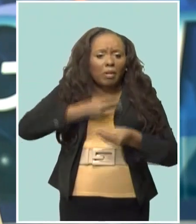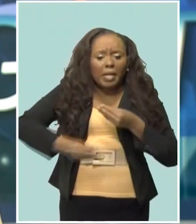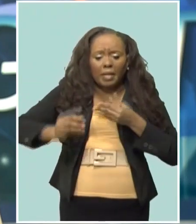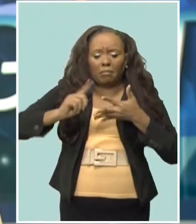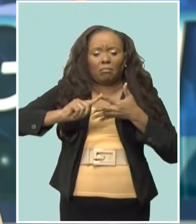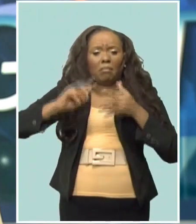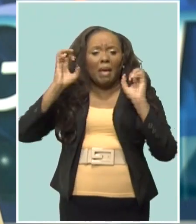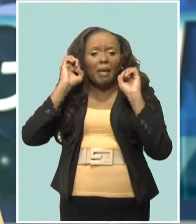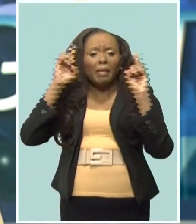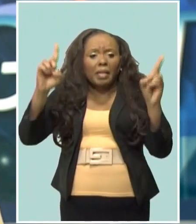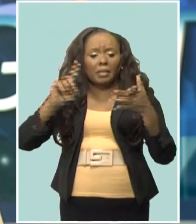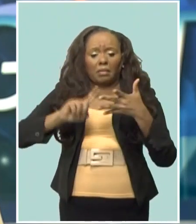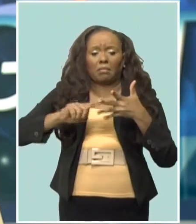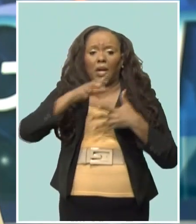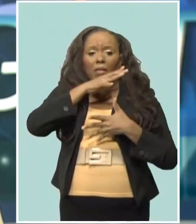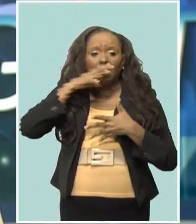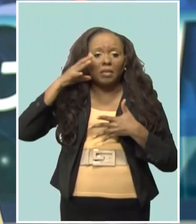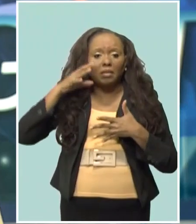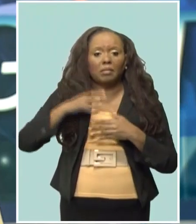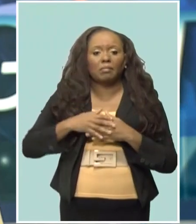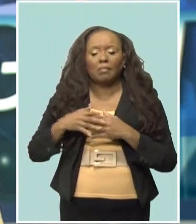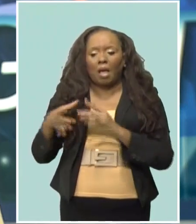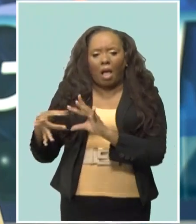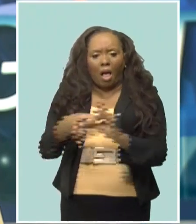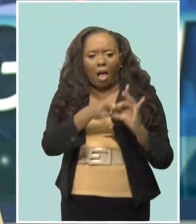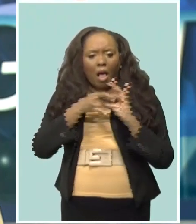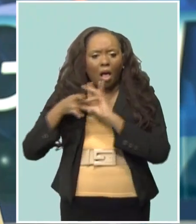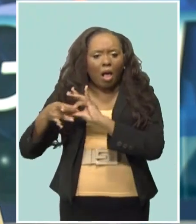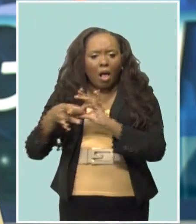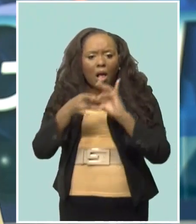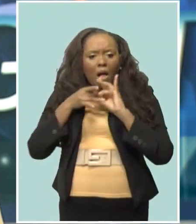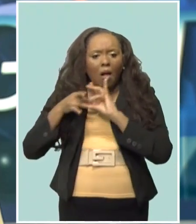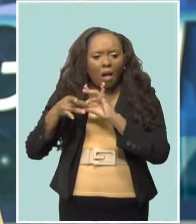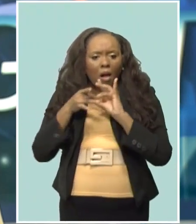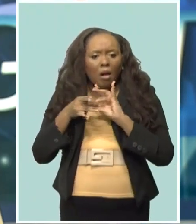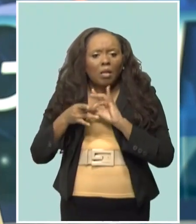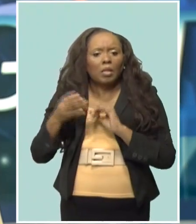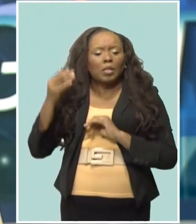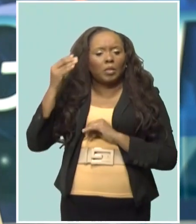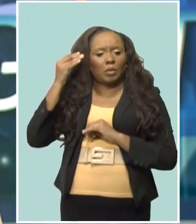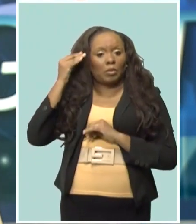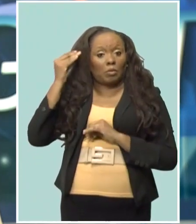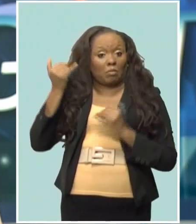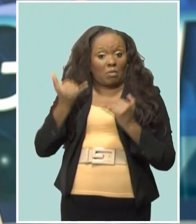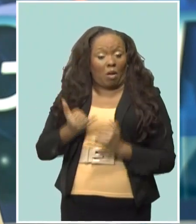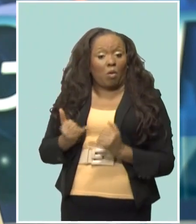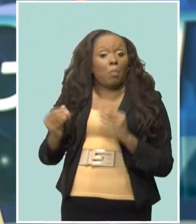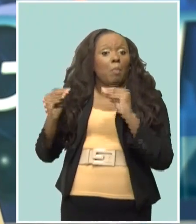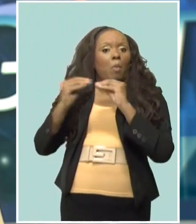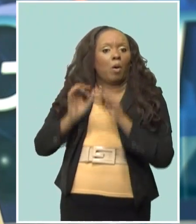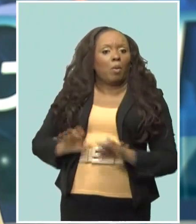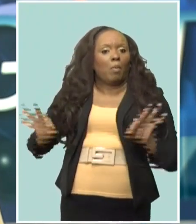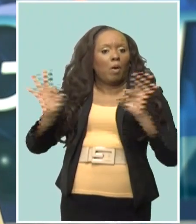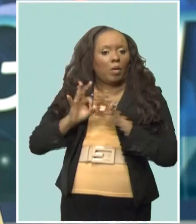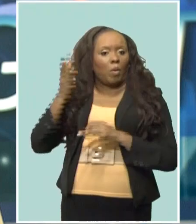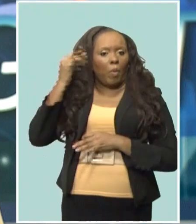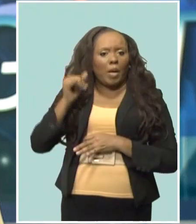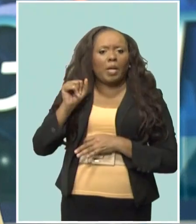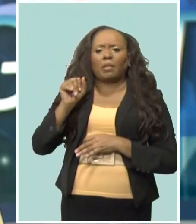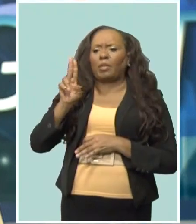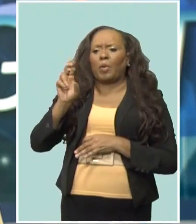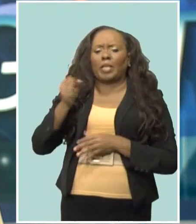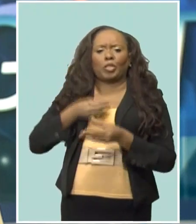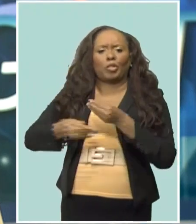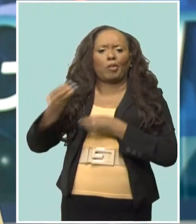and agriculture. He says the cooperation comes against the background of the U.S. trade embargo. Ambassador Comichong